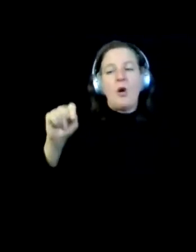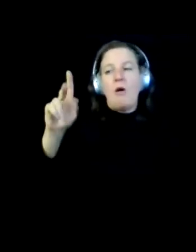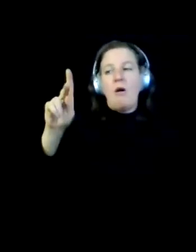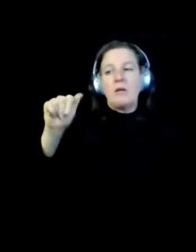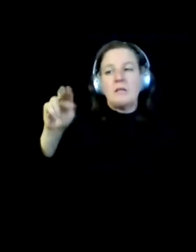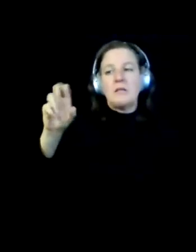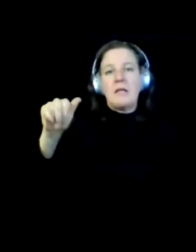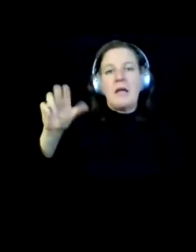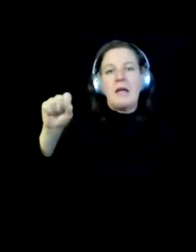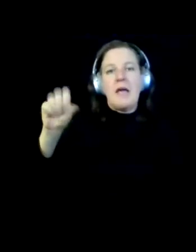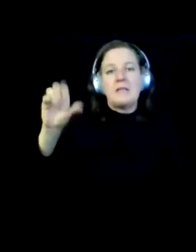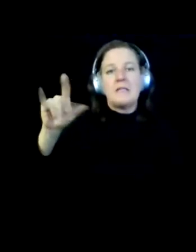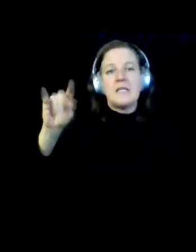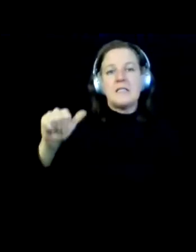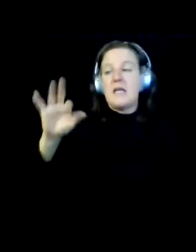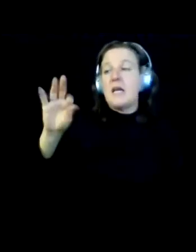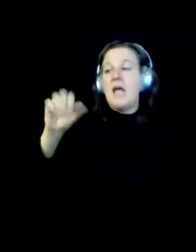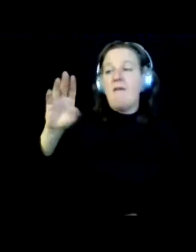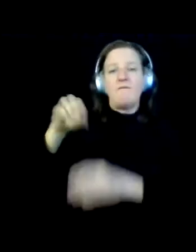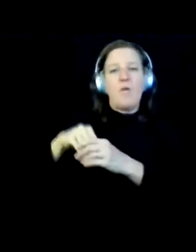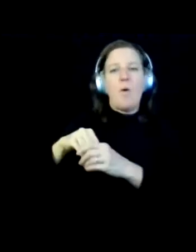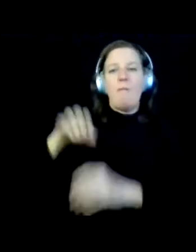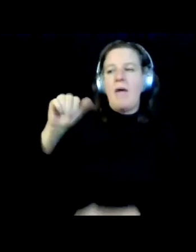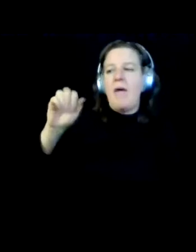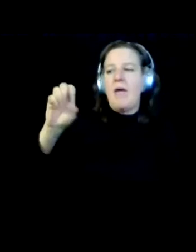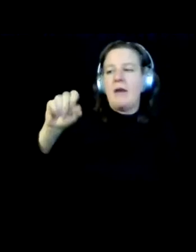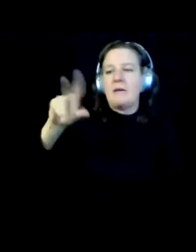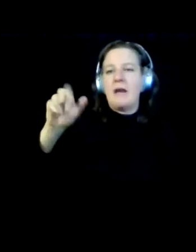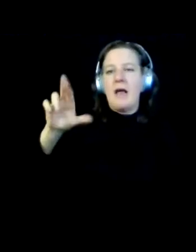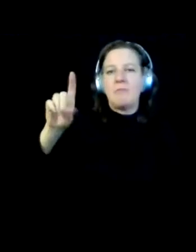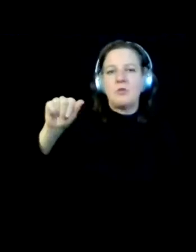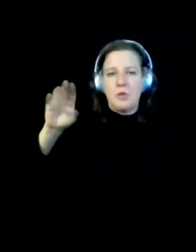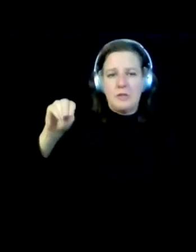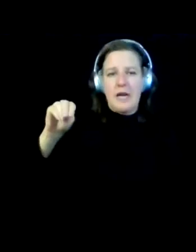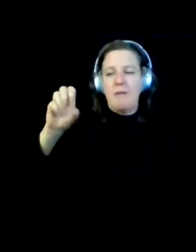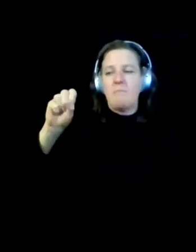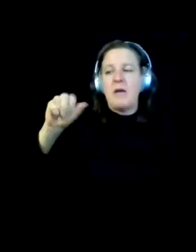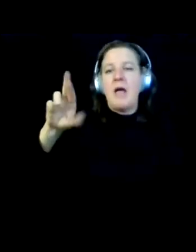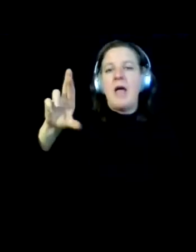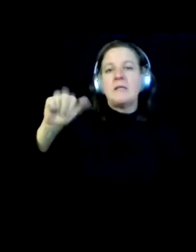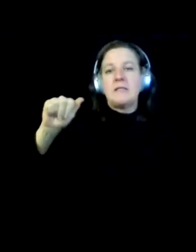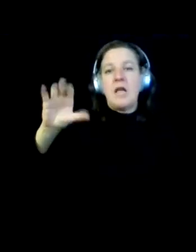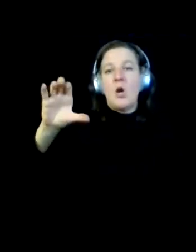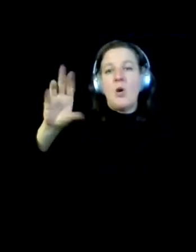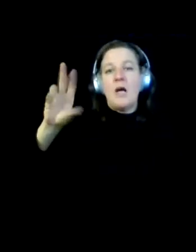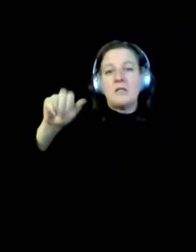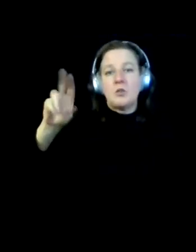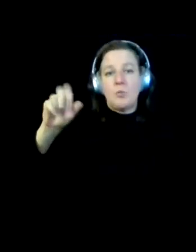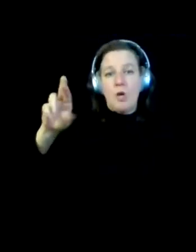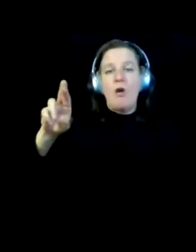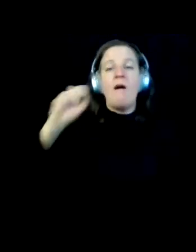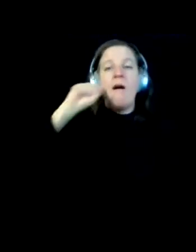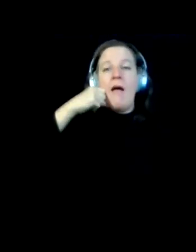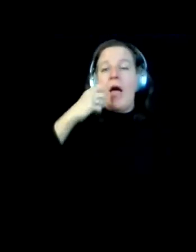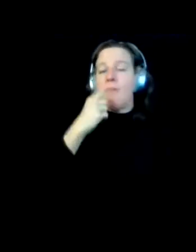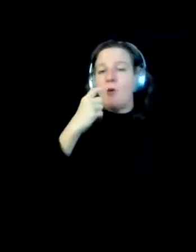Amsterdam. Sara Cwynar, Apple Red, Grass Green, Sky Blue is on view at ICALA